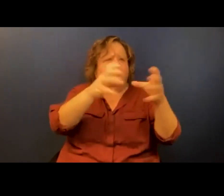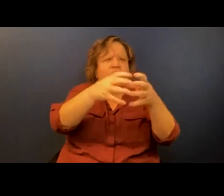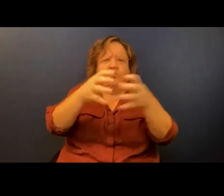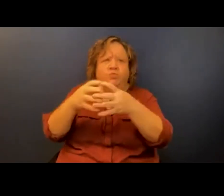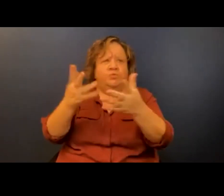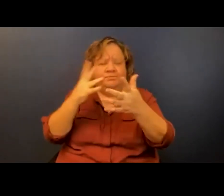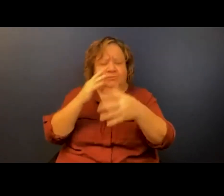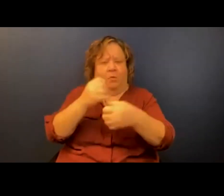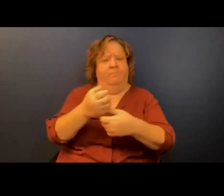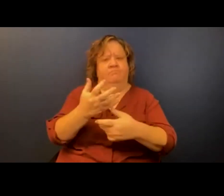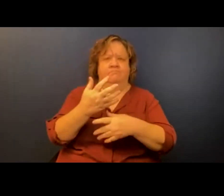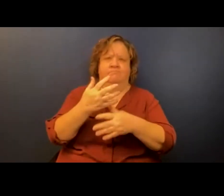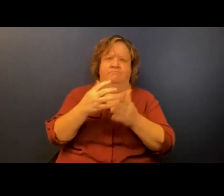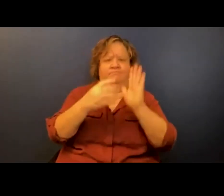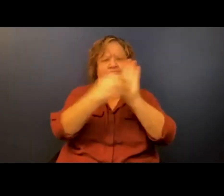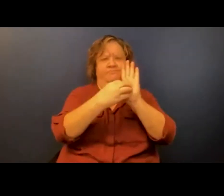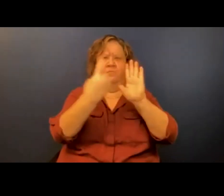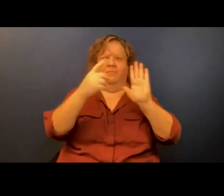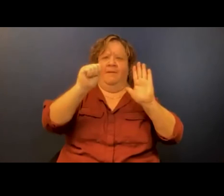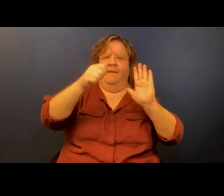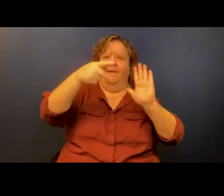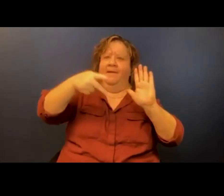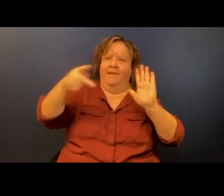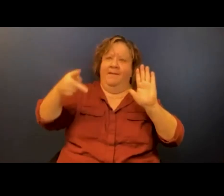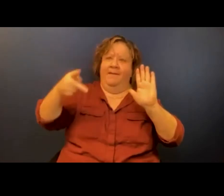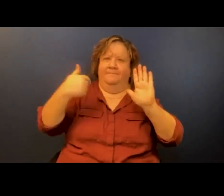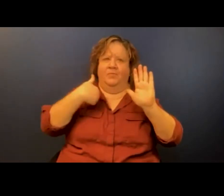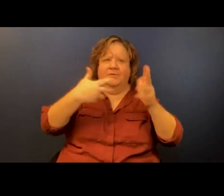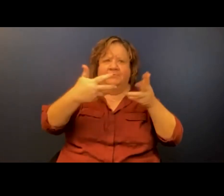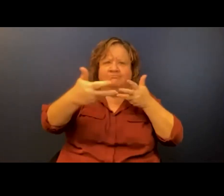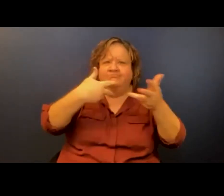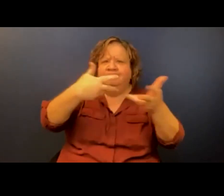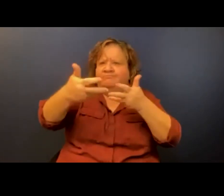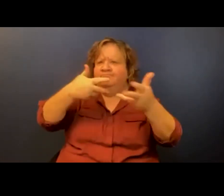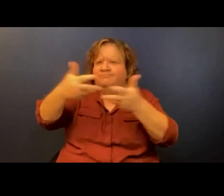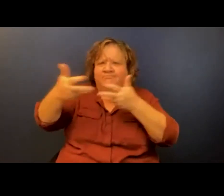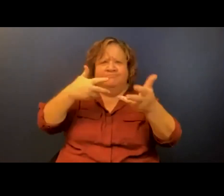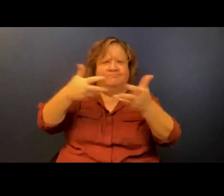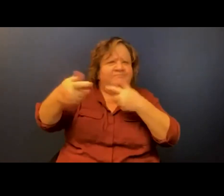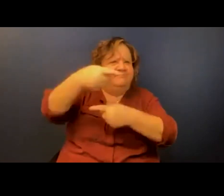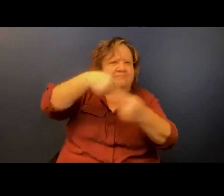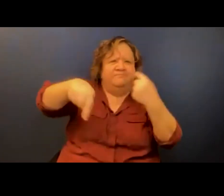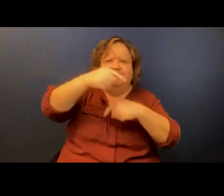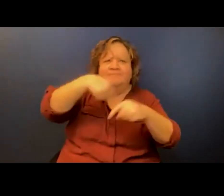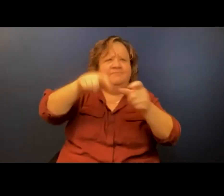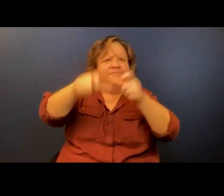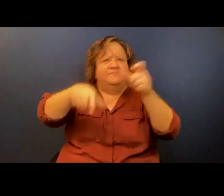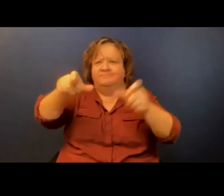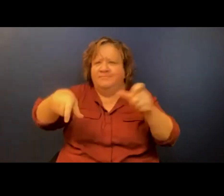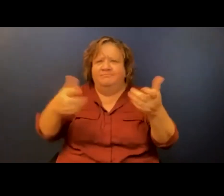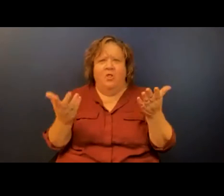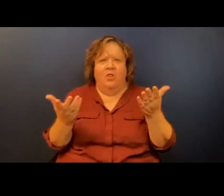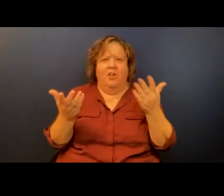with them, and we've been able to talk with people who are taking action in